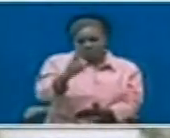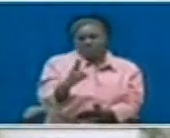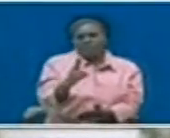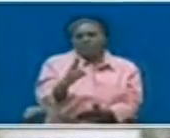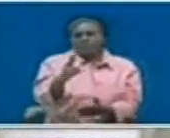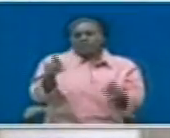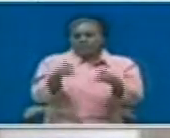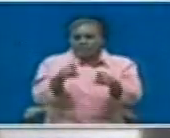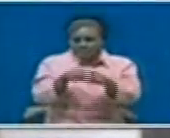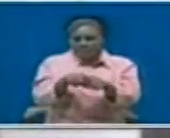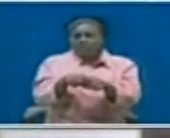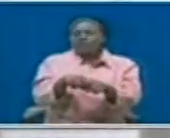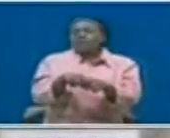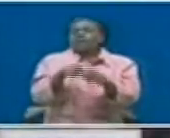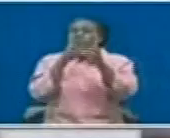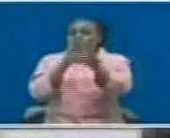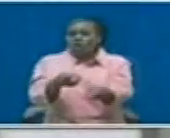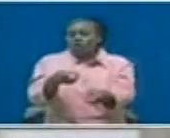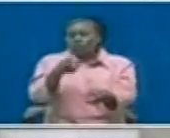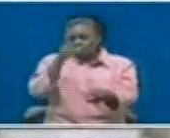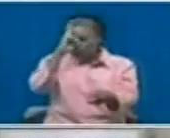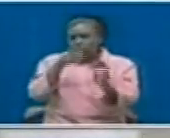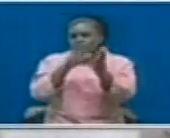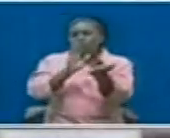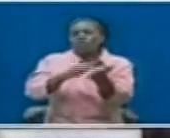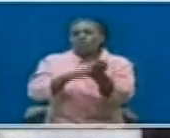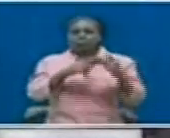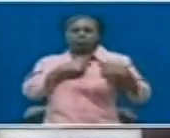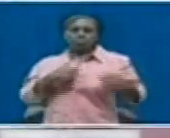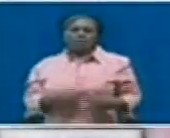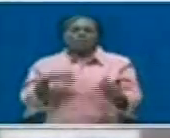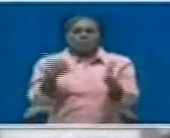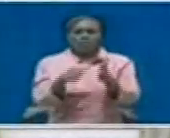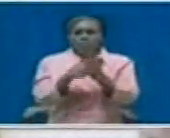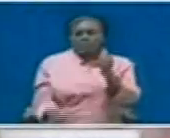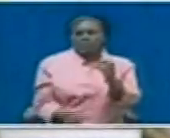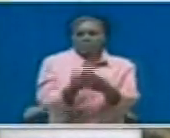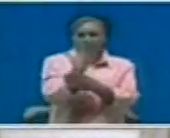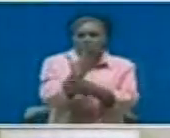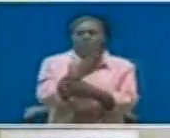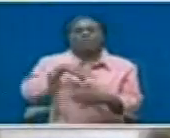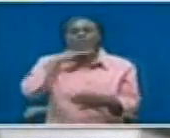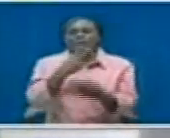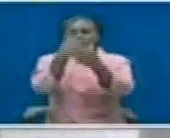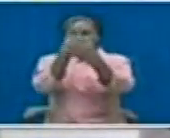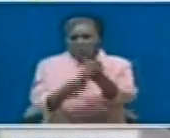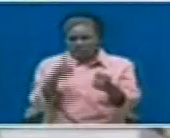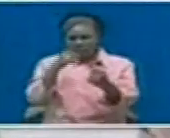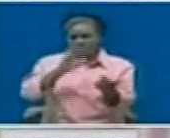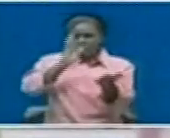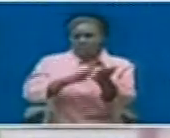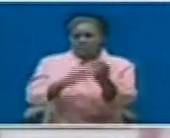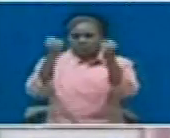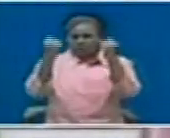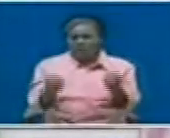which discounted an earlier police report which suggested cardiac arrest as cause of death. Both cases have strong suggestions of